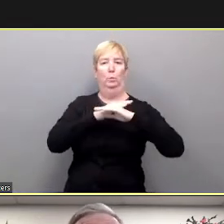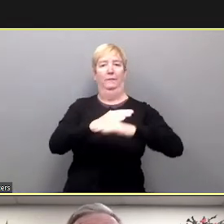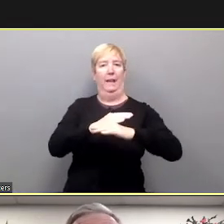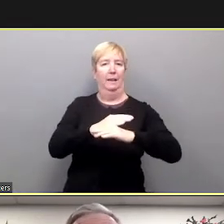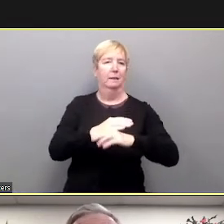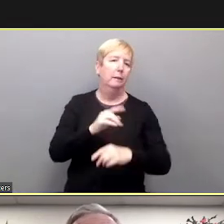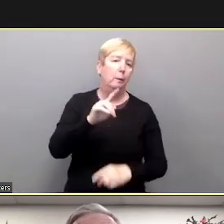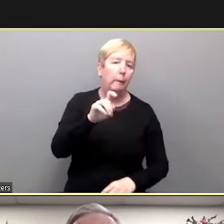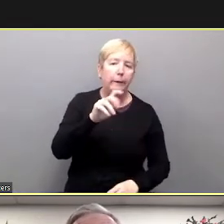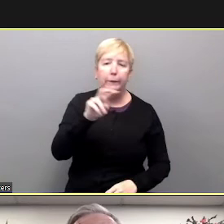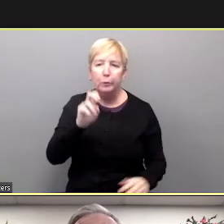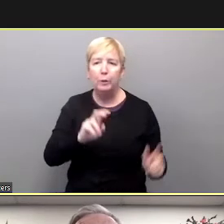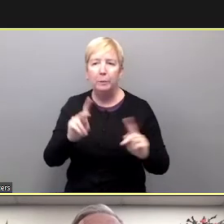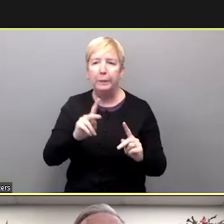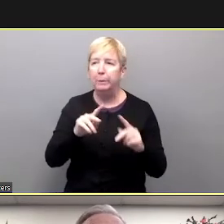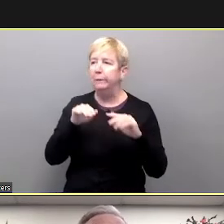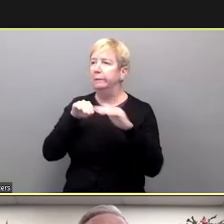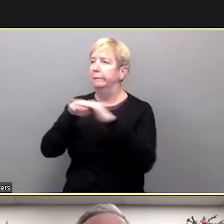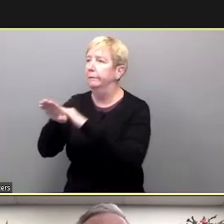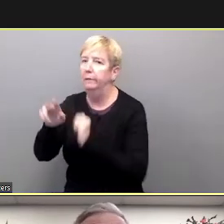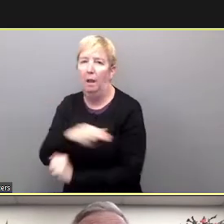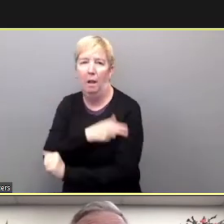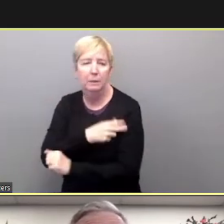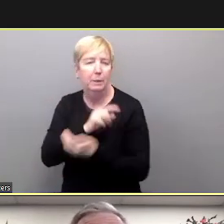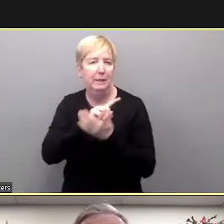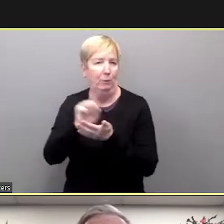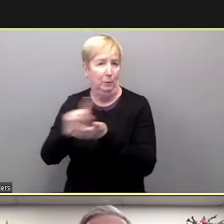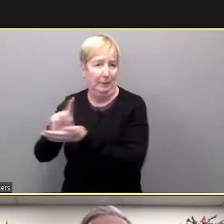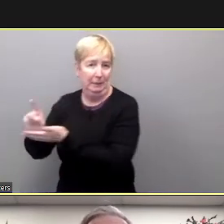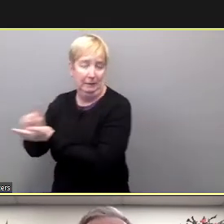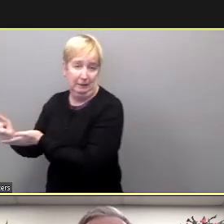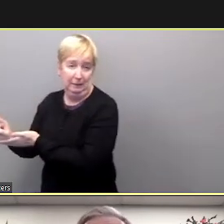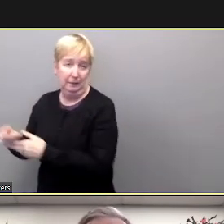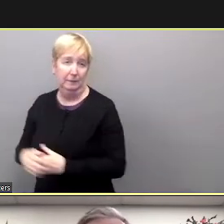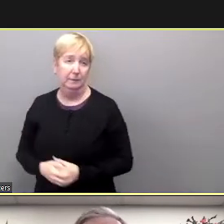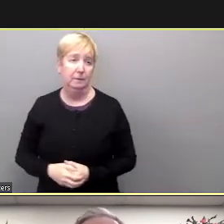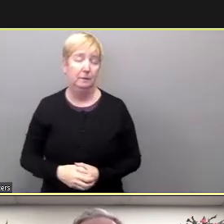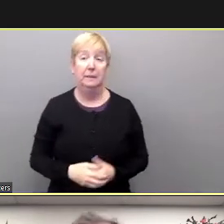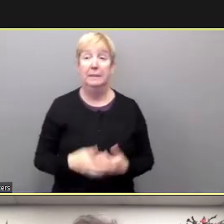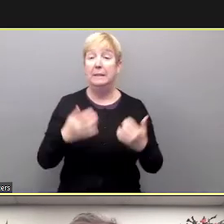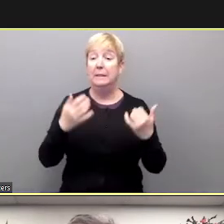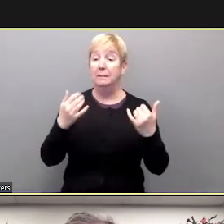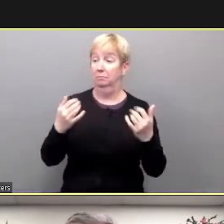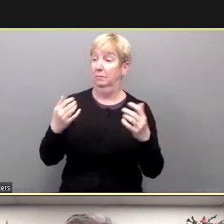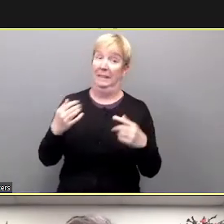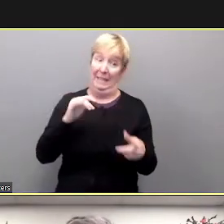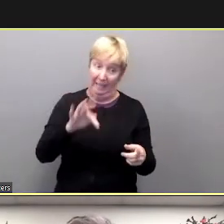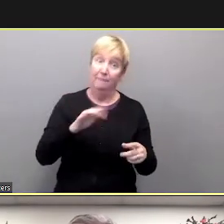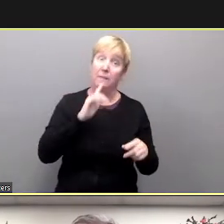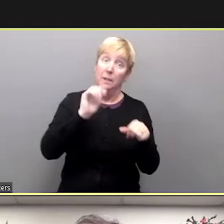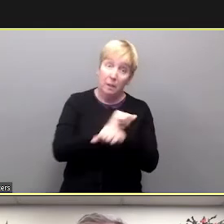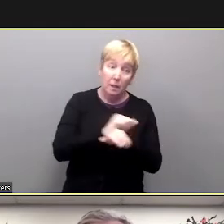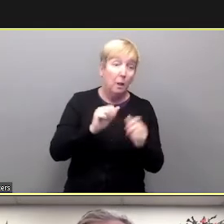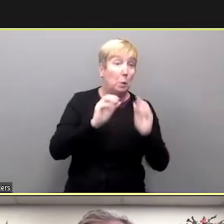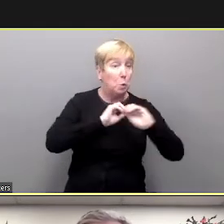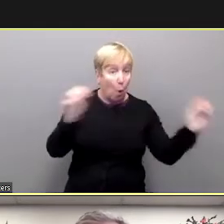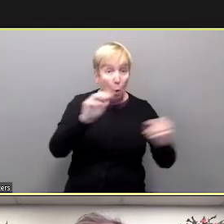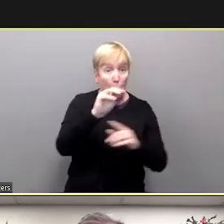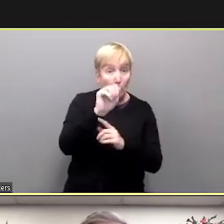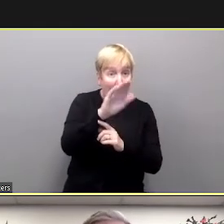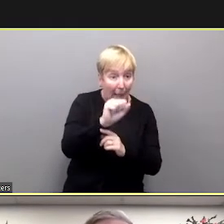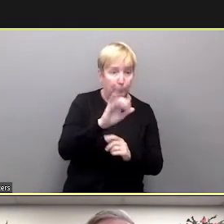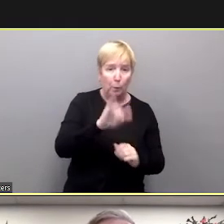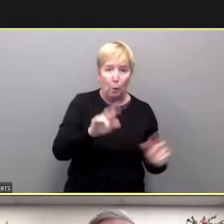which are hospitalizations that our current delivery system could not possibly handle. Next slide,